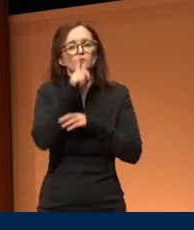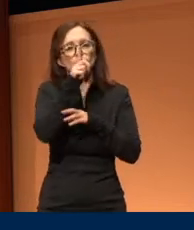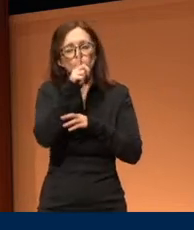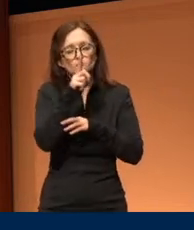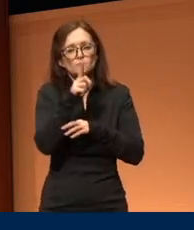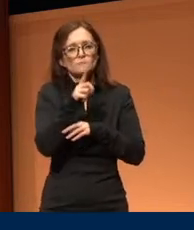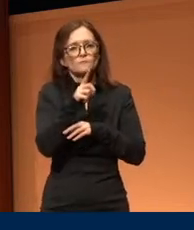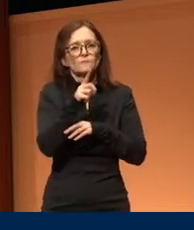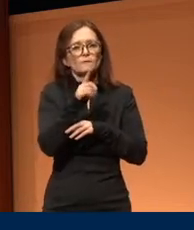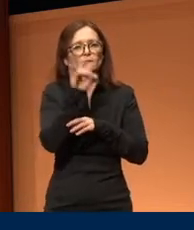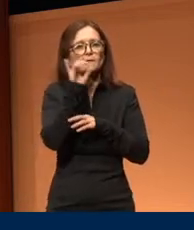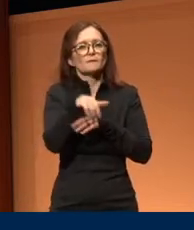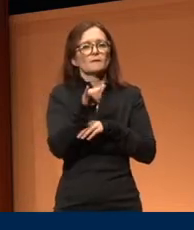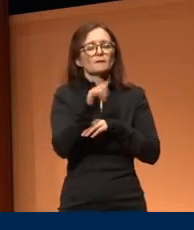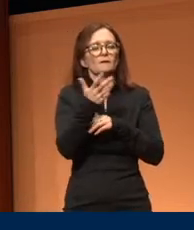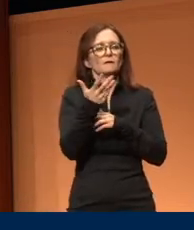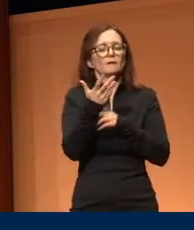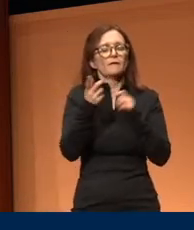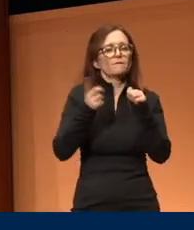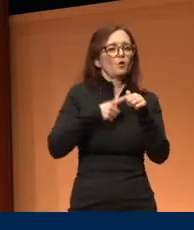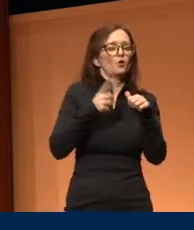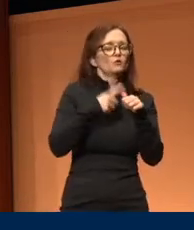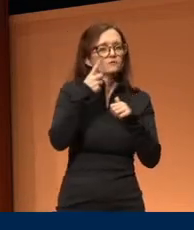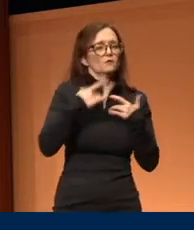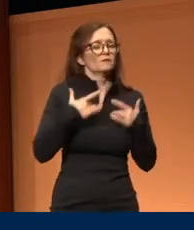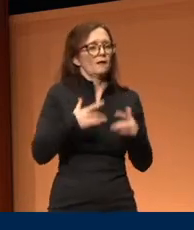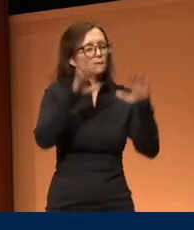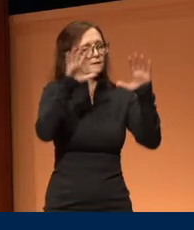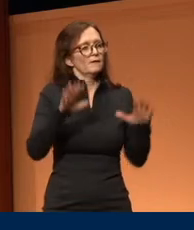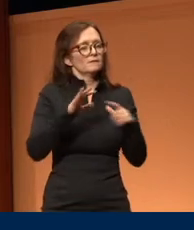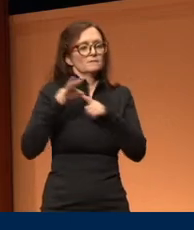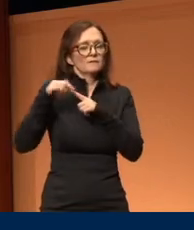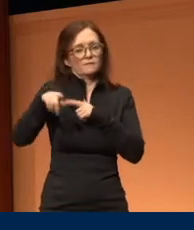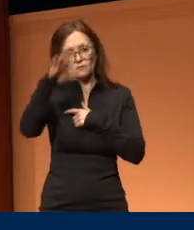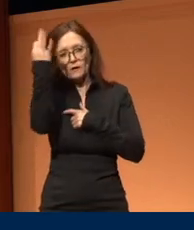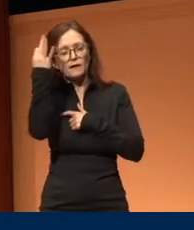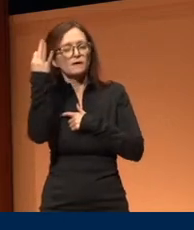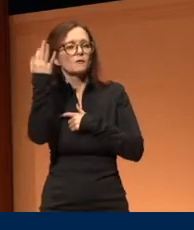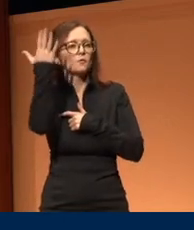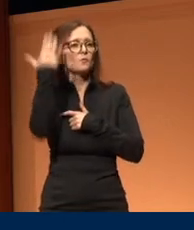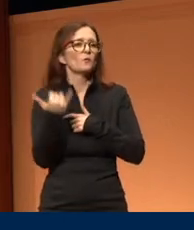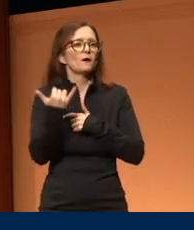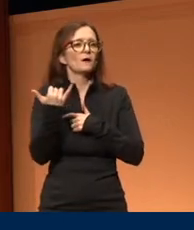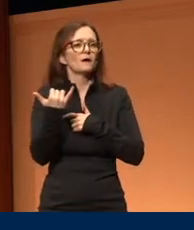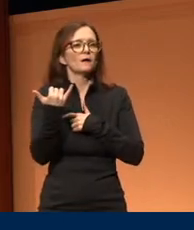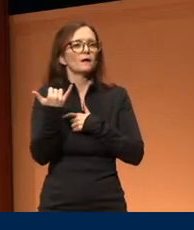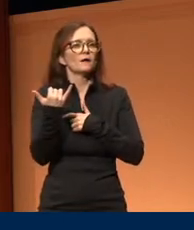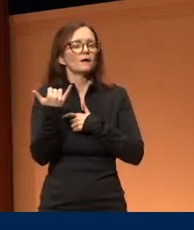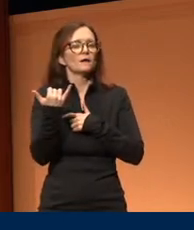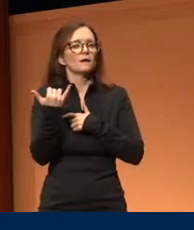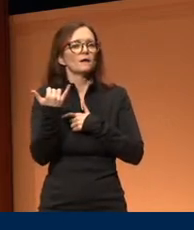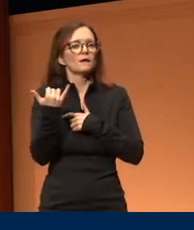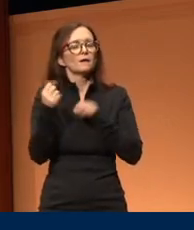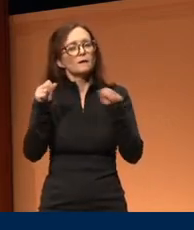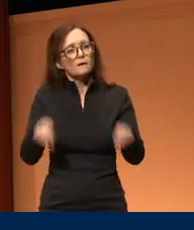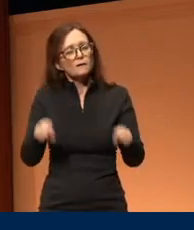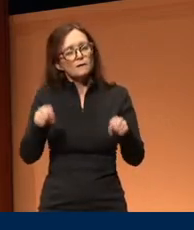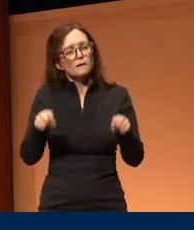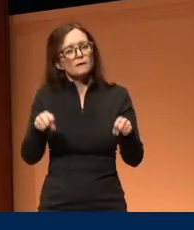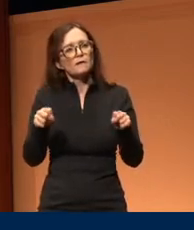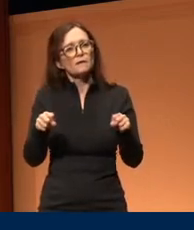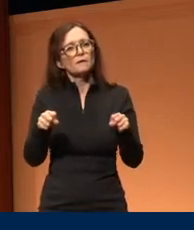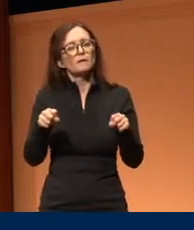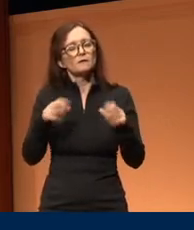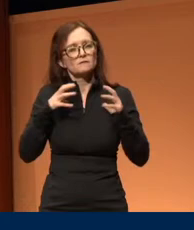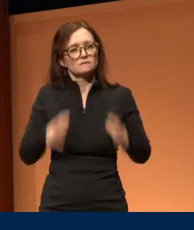the Convention on Climate, the first one in France, was unique in the promise that was made to it. They basically turned the